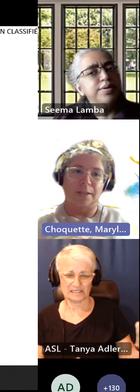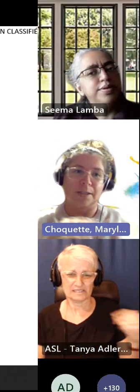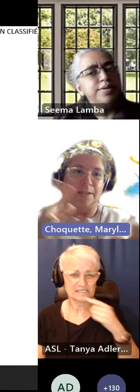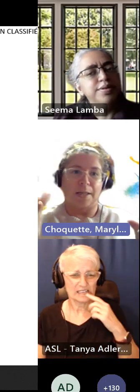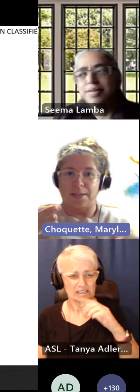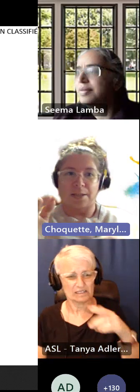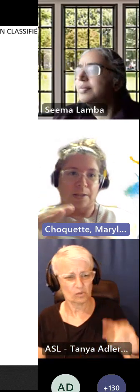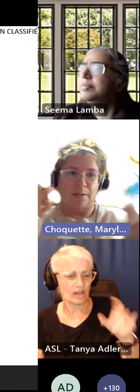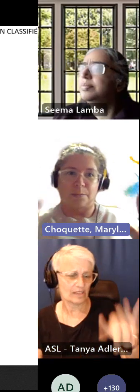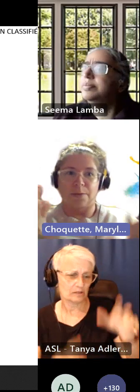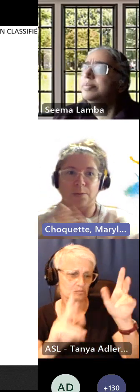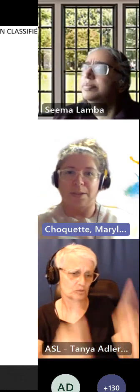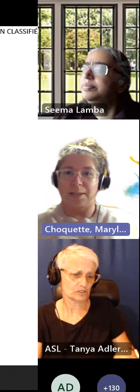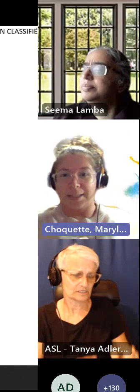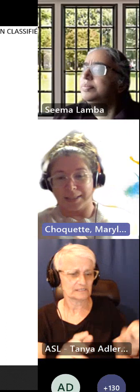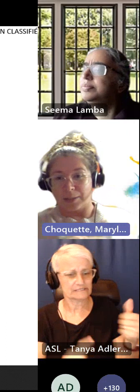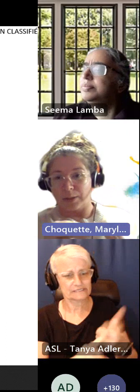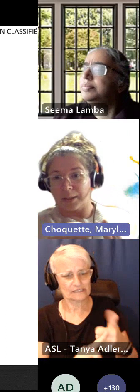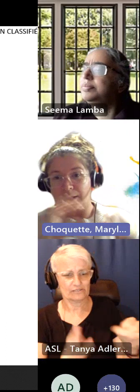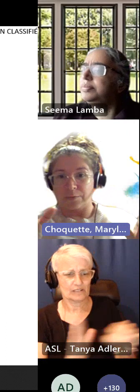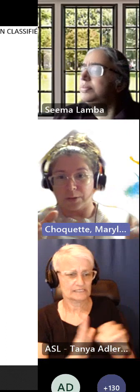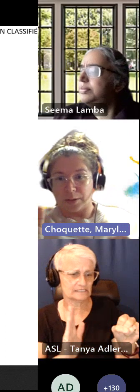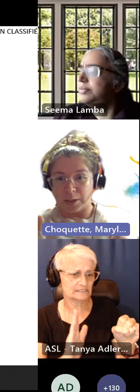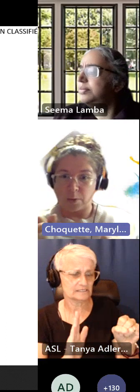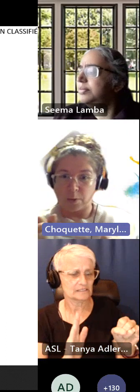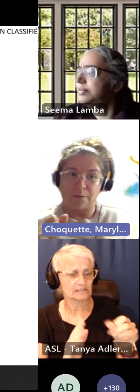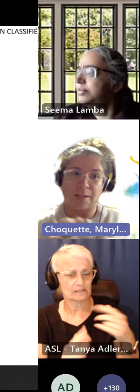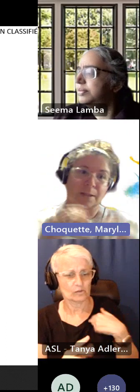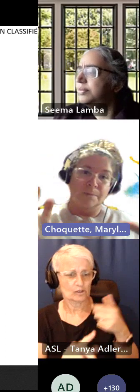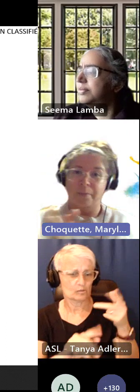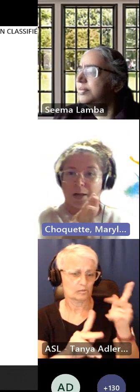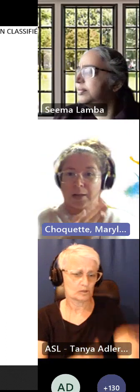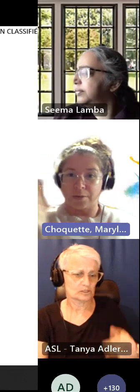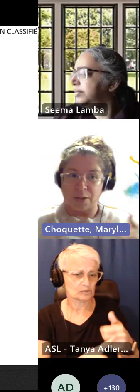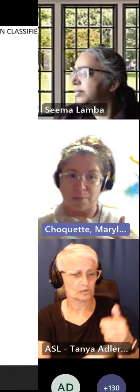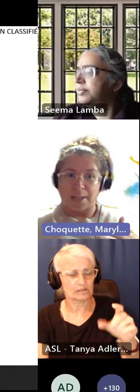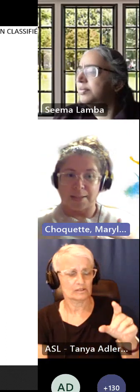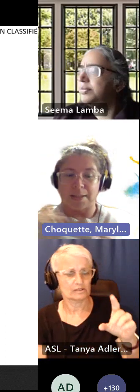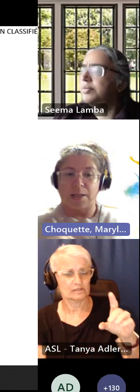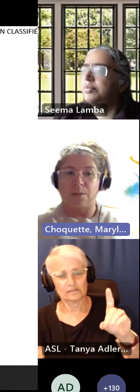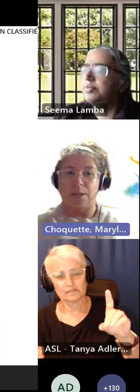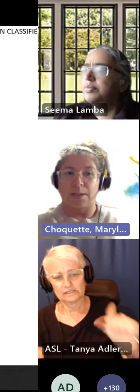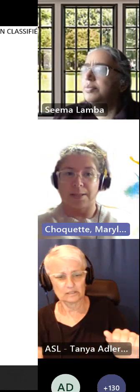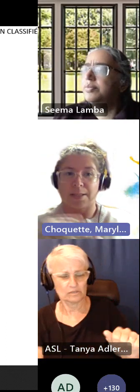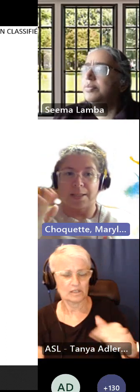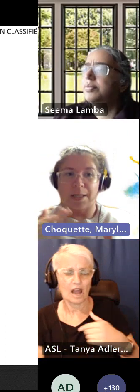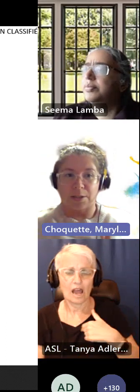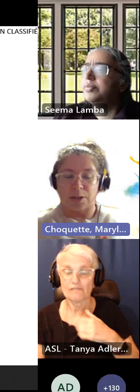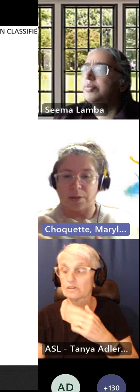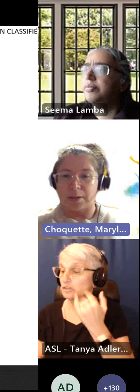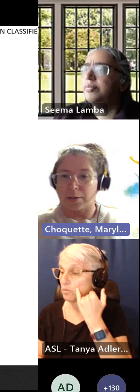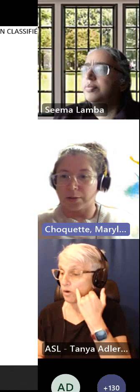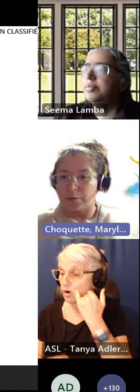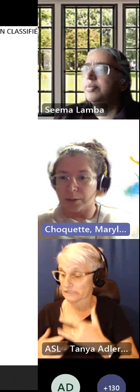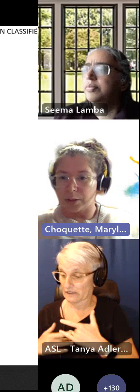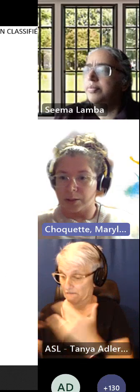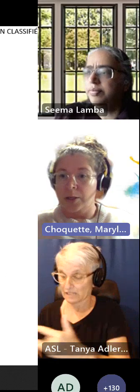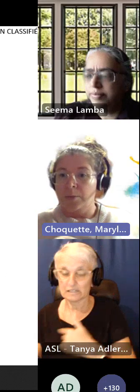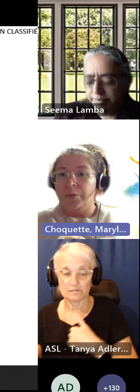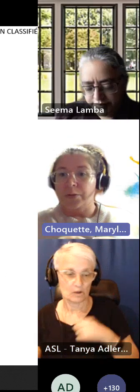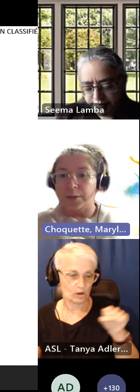is self-ID'd as a person with a disability. If there's a network event, I'll give Jean-Marc's name because he said yes to sharing